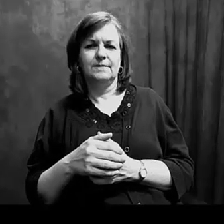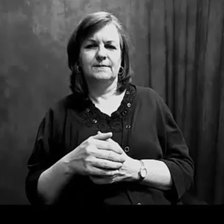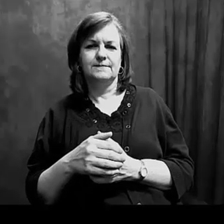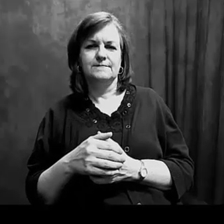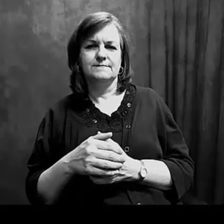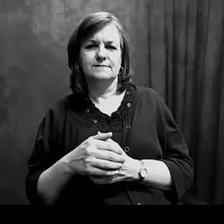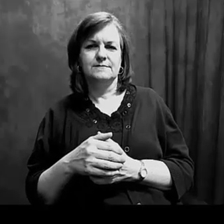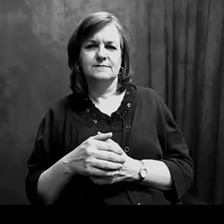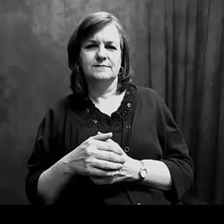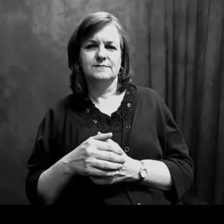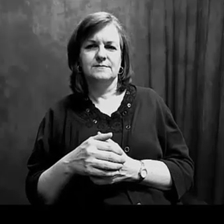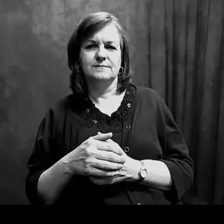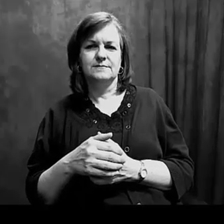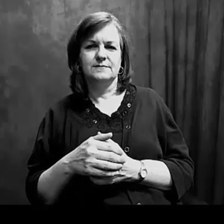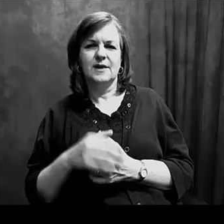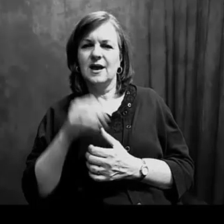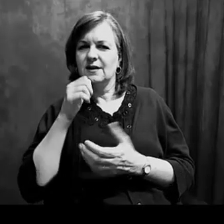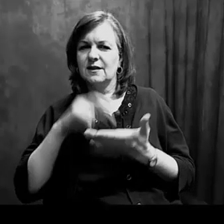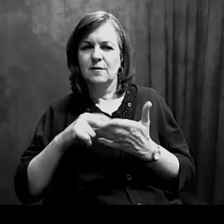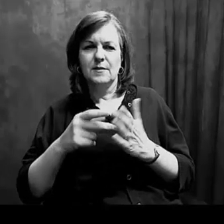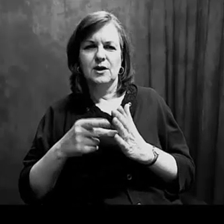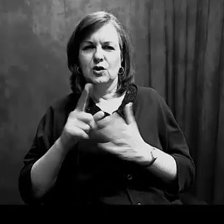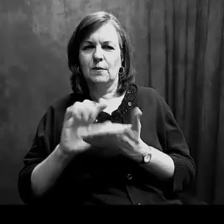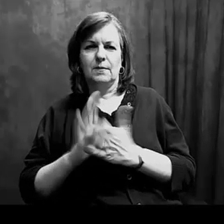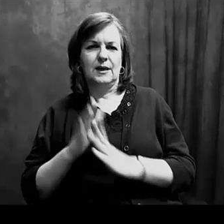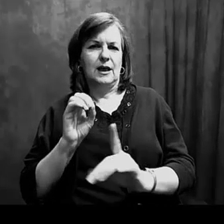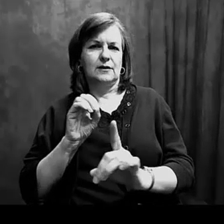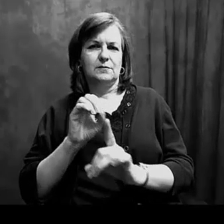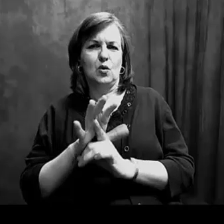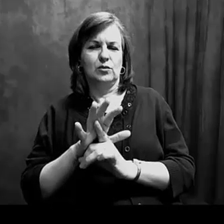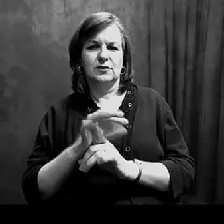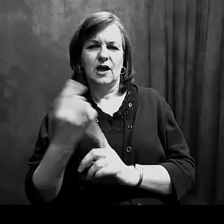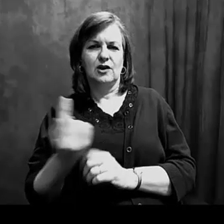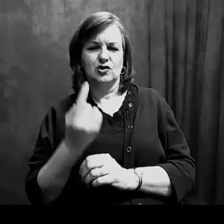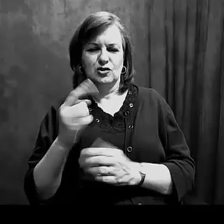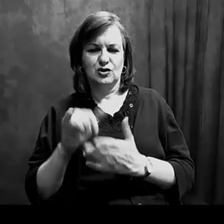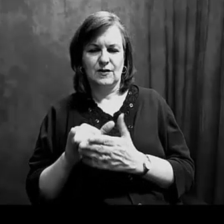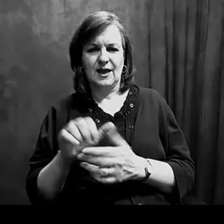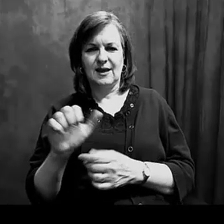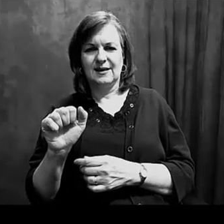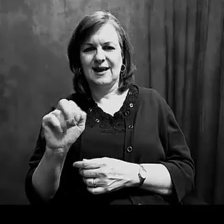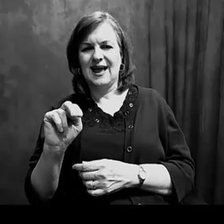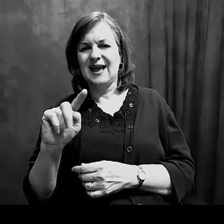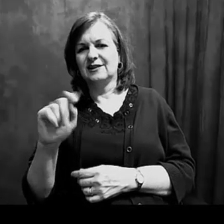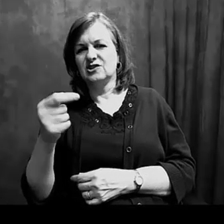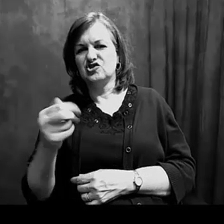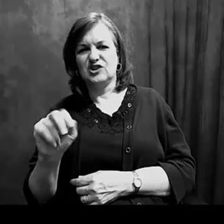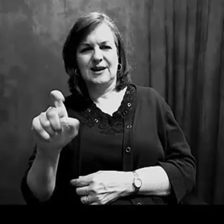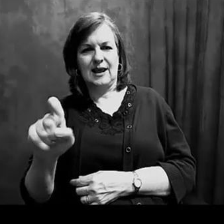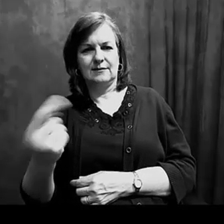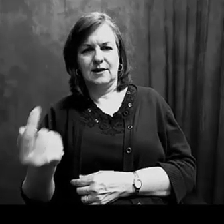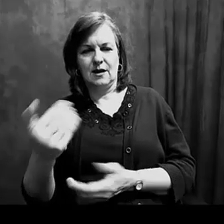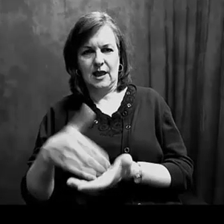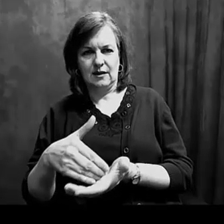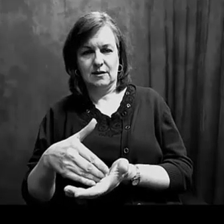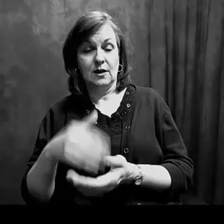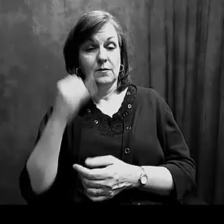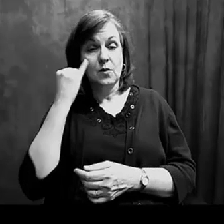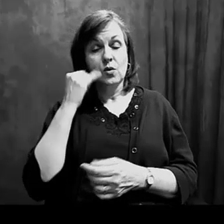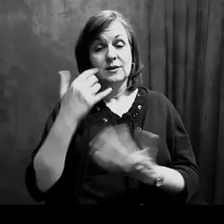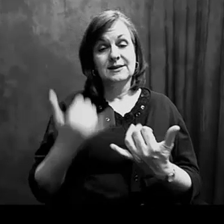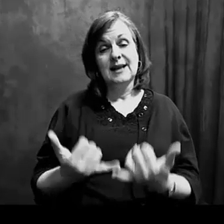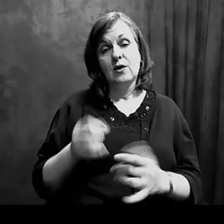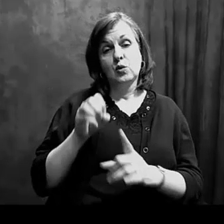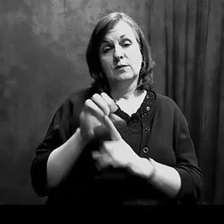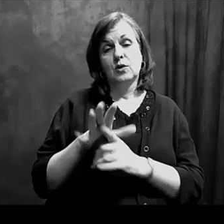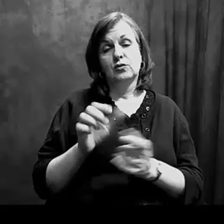differences. Now, that's not to say that you're going to get exposed to just that antigen X again. What if you get